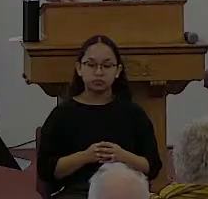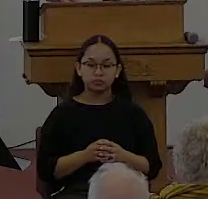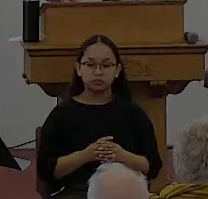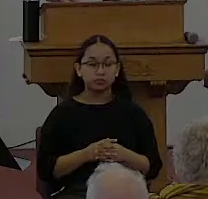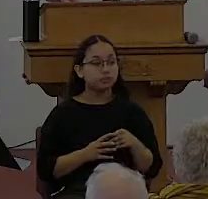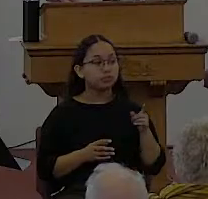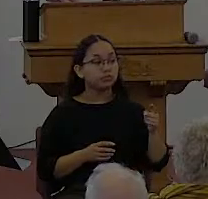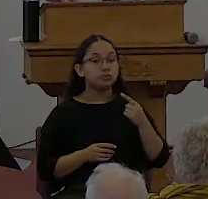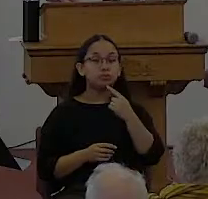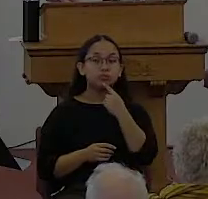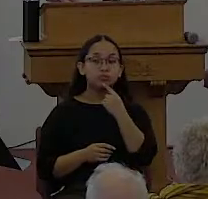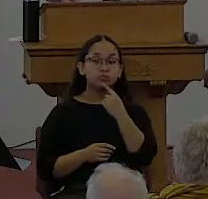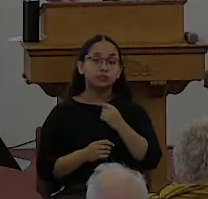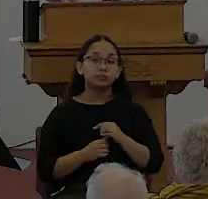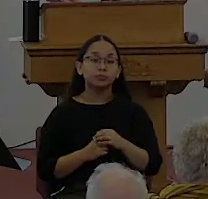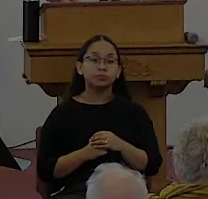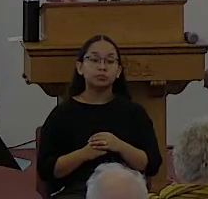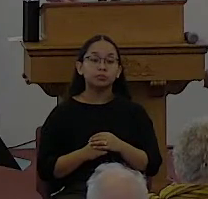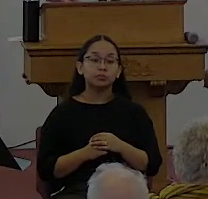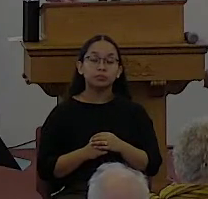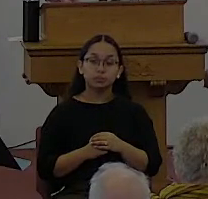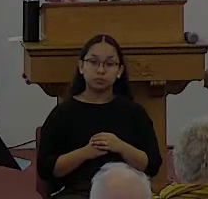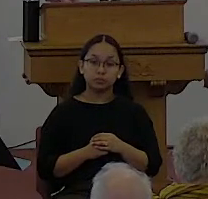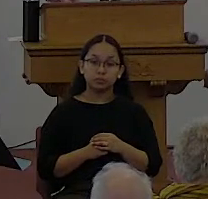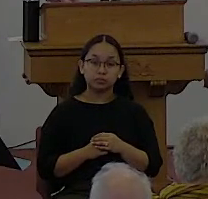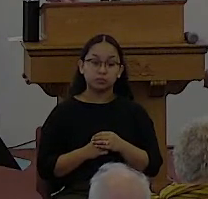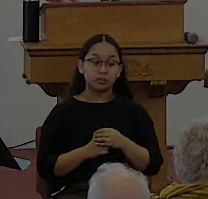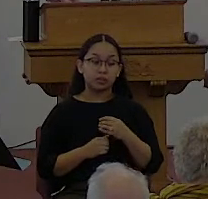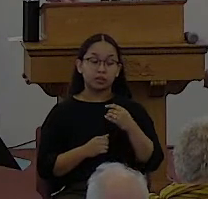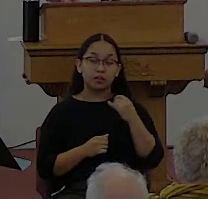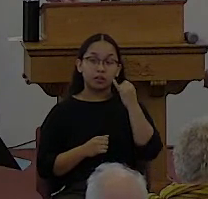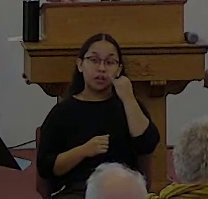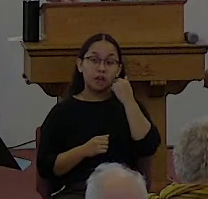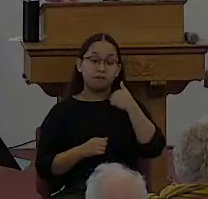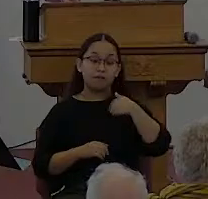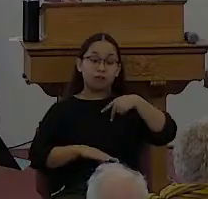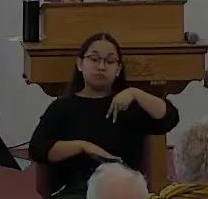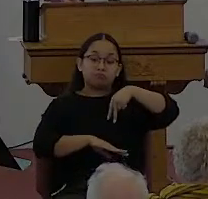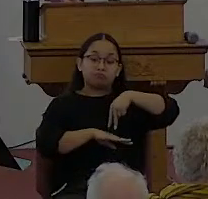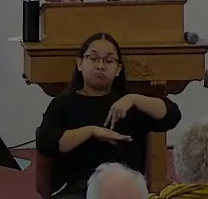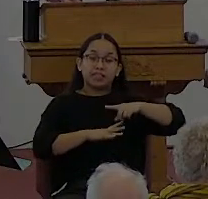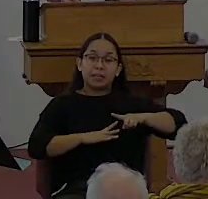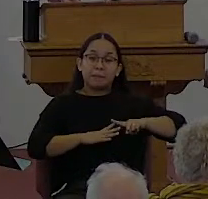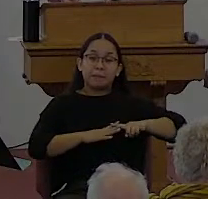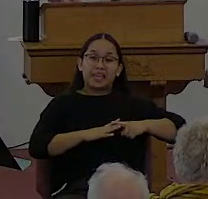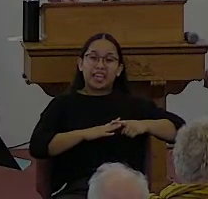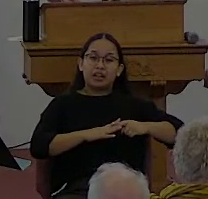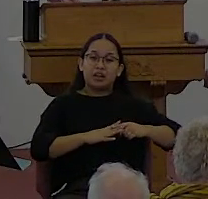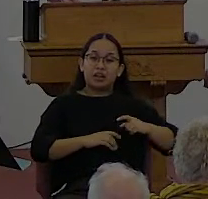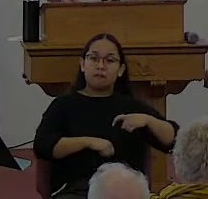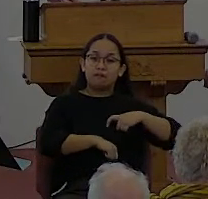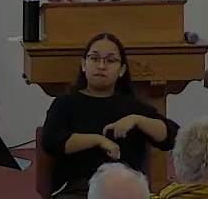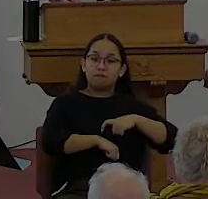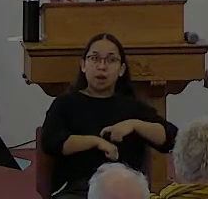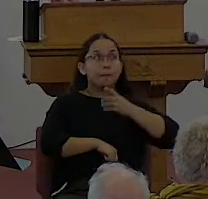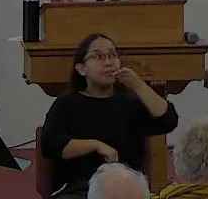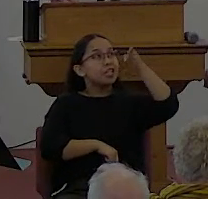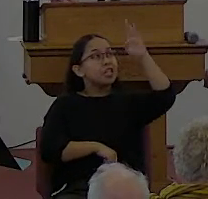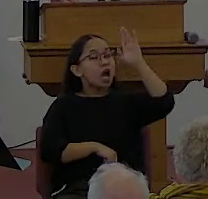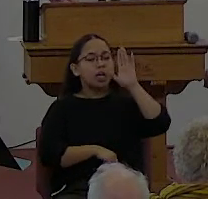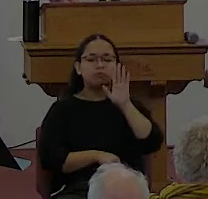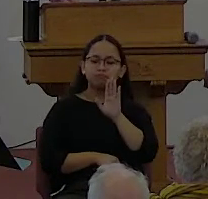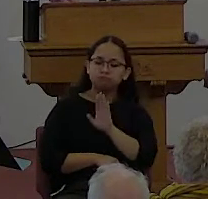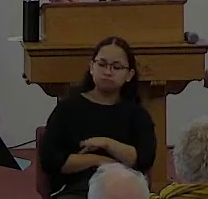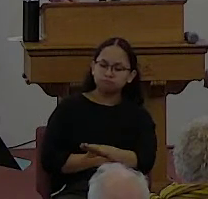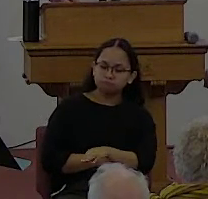He said, "If I were standing at the beginning of time and the Almighty said to me, 'Martin